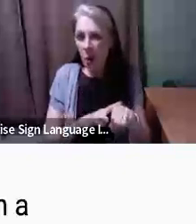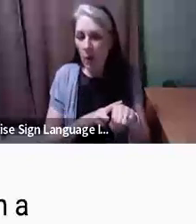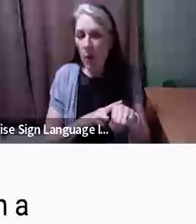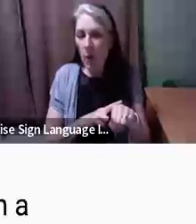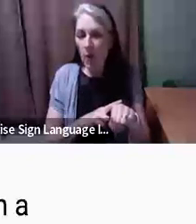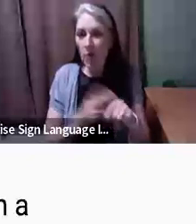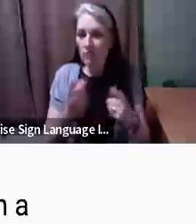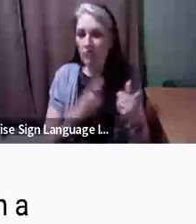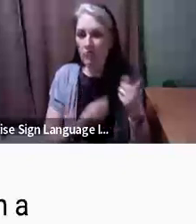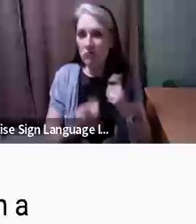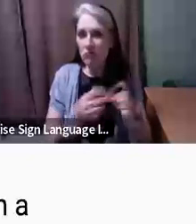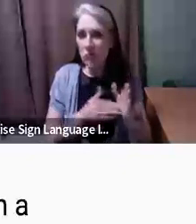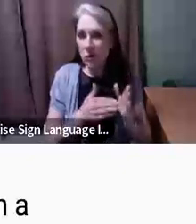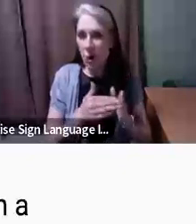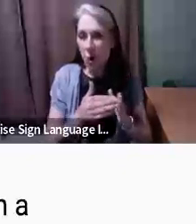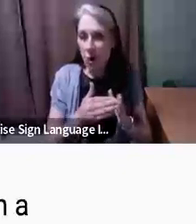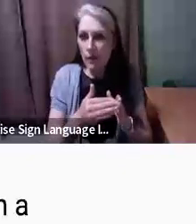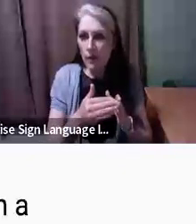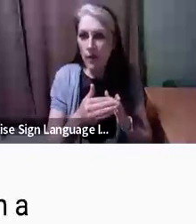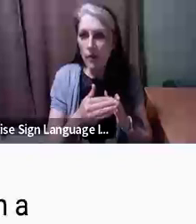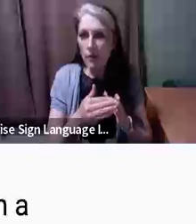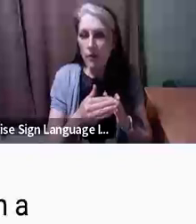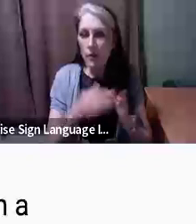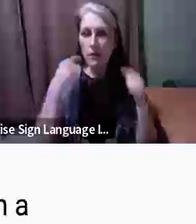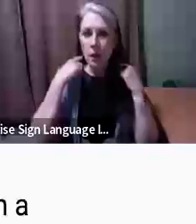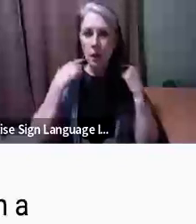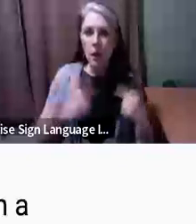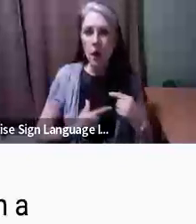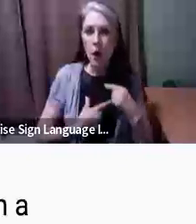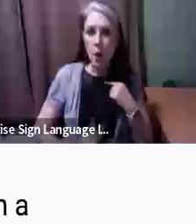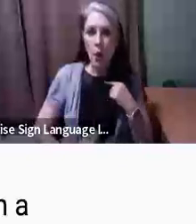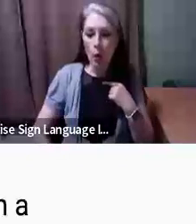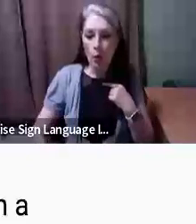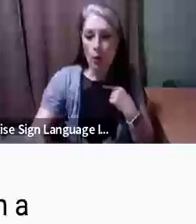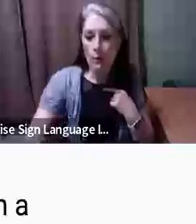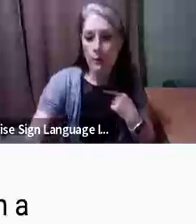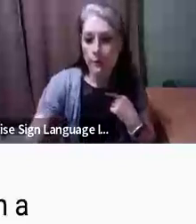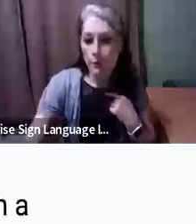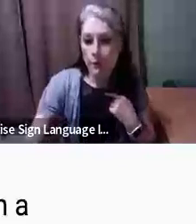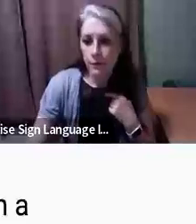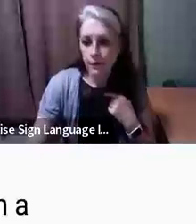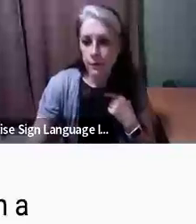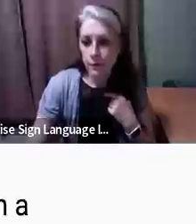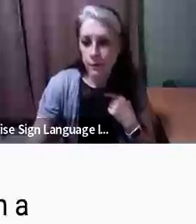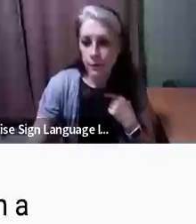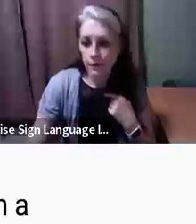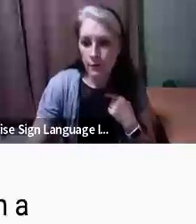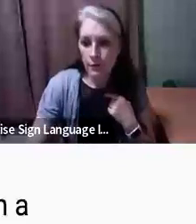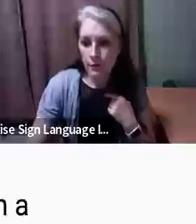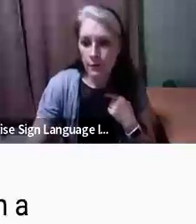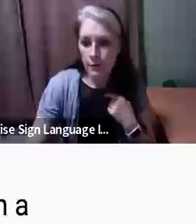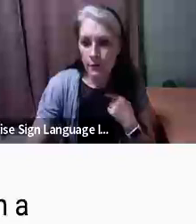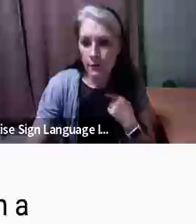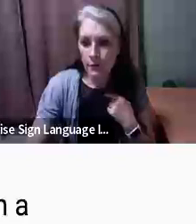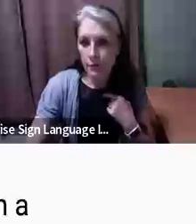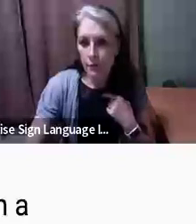been asked a number of times, and it just was on a rope, and I would just wear it in front of my body, and it was picking up my voice,